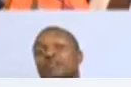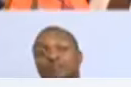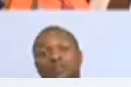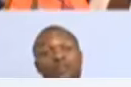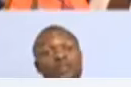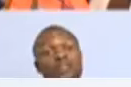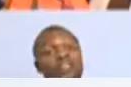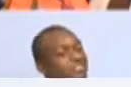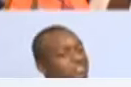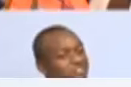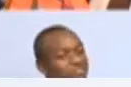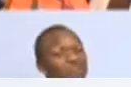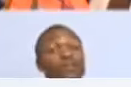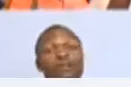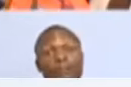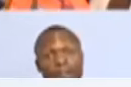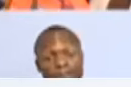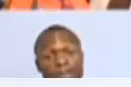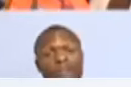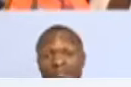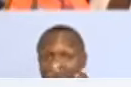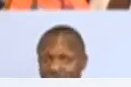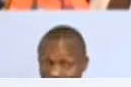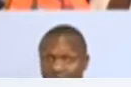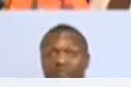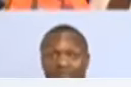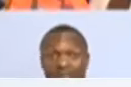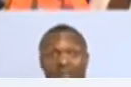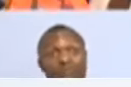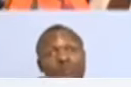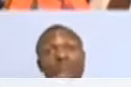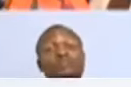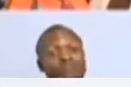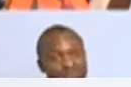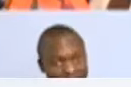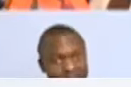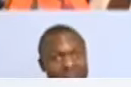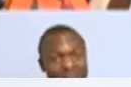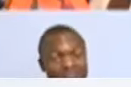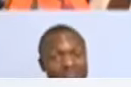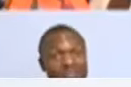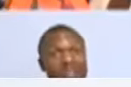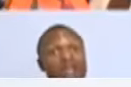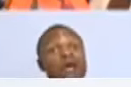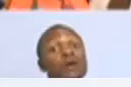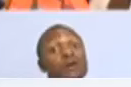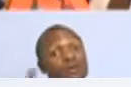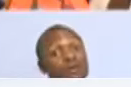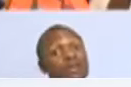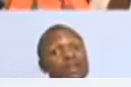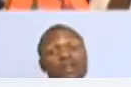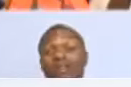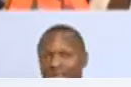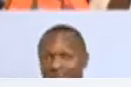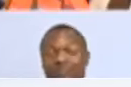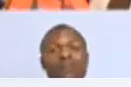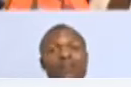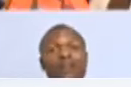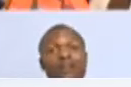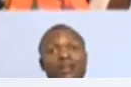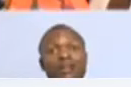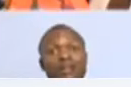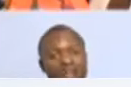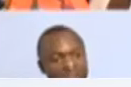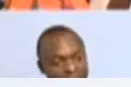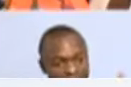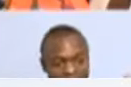totally different issue. So I think it's important to say so. We have increased the civic and democratic space. No question about